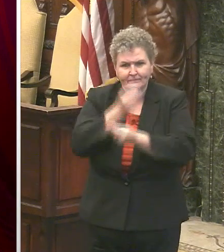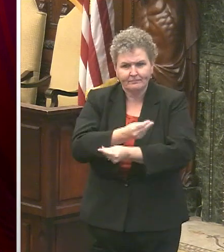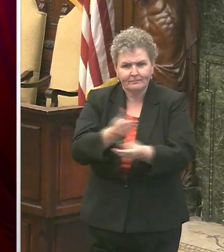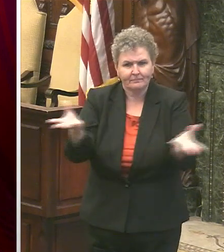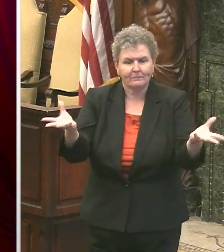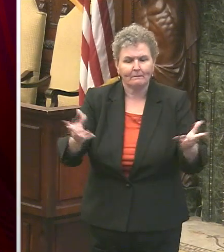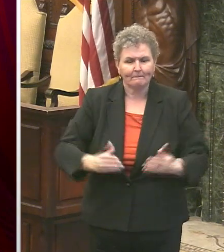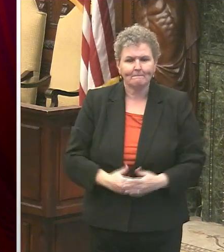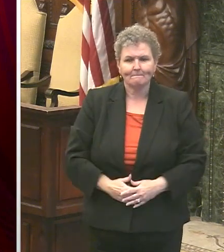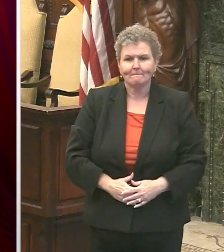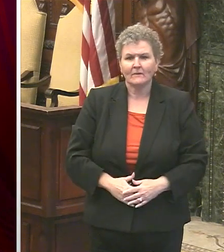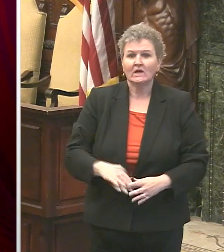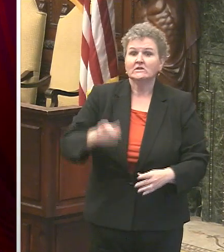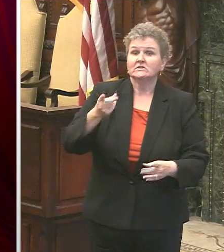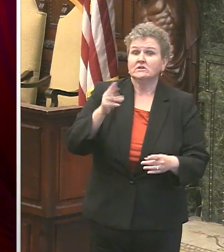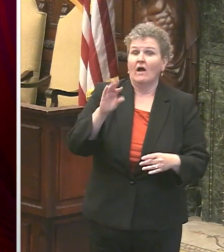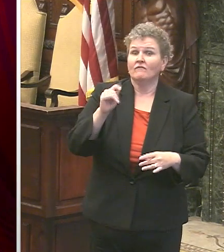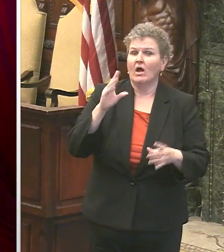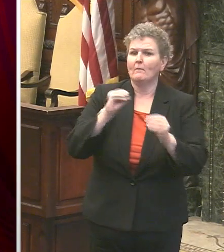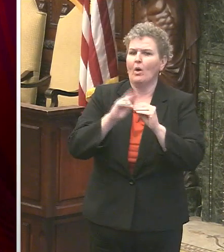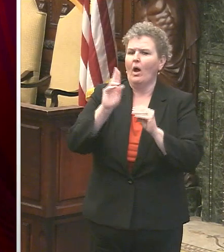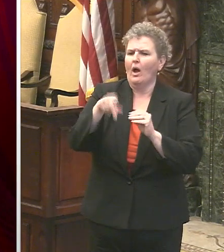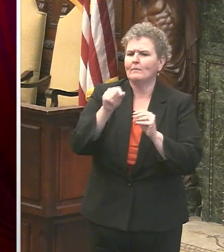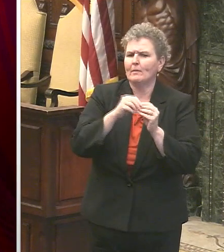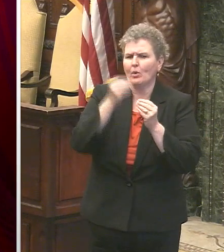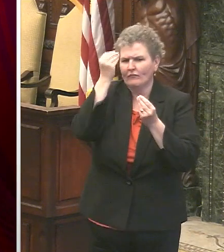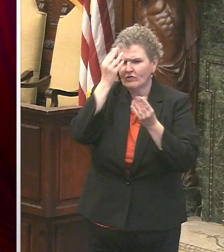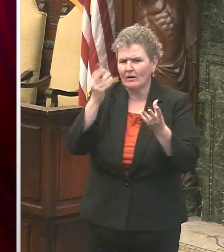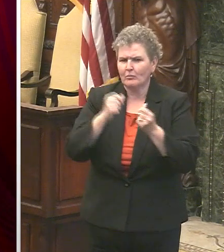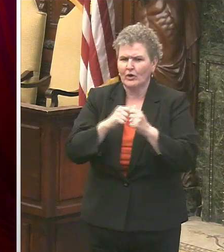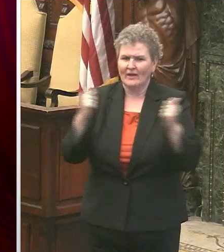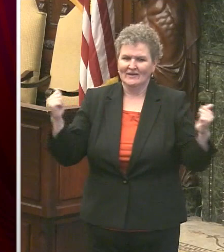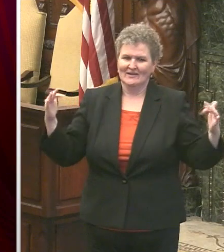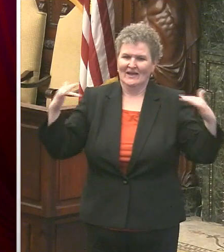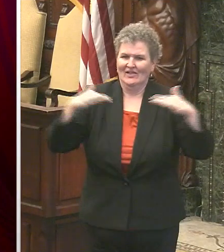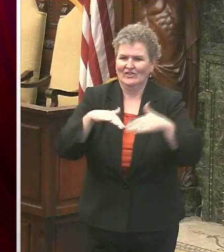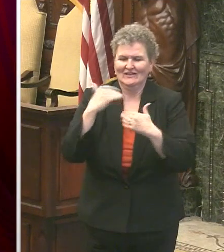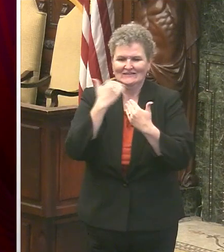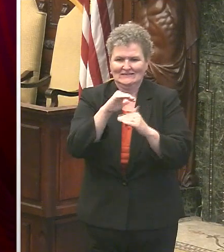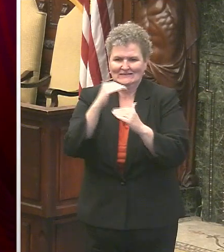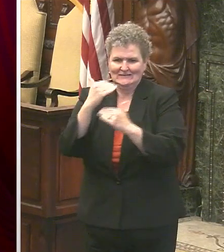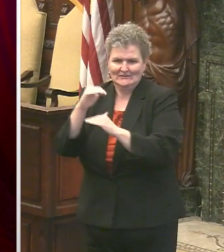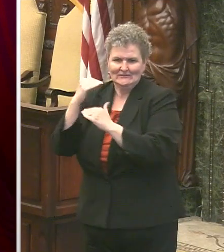health update and more information on changes to gathering limits.